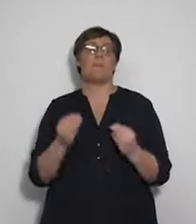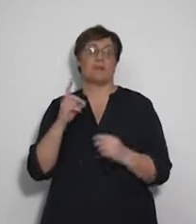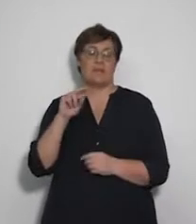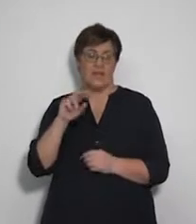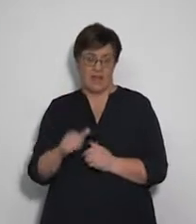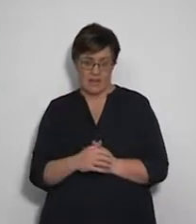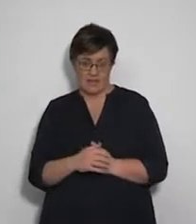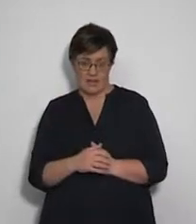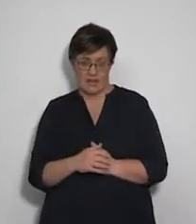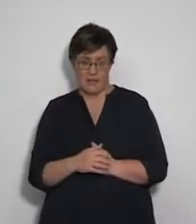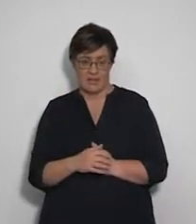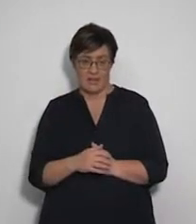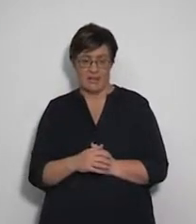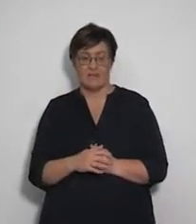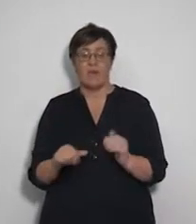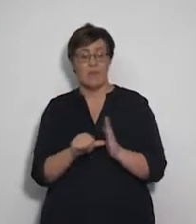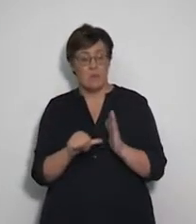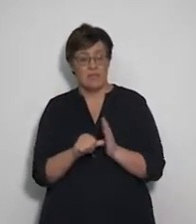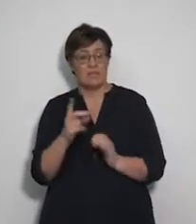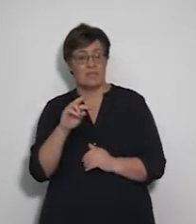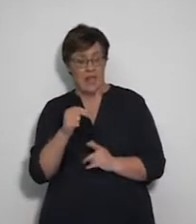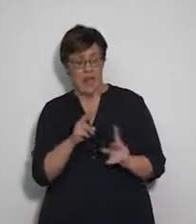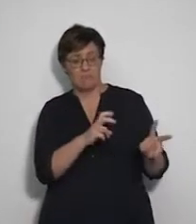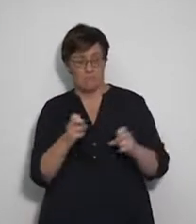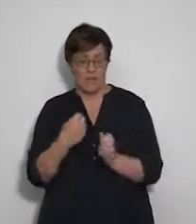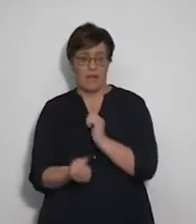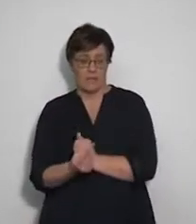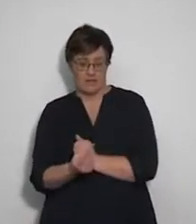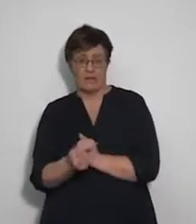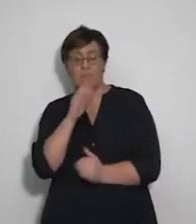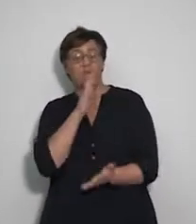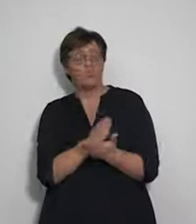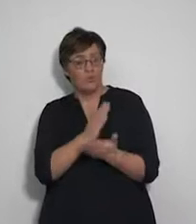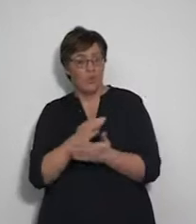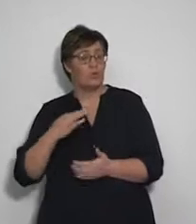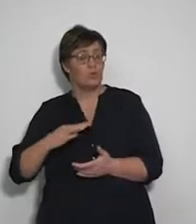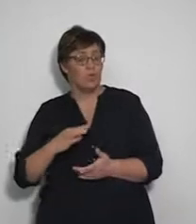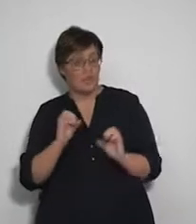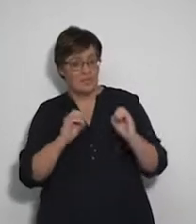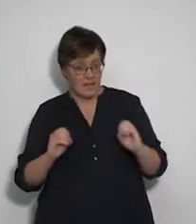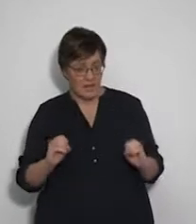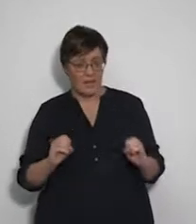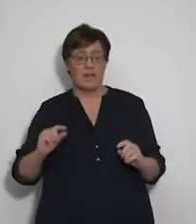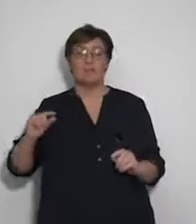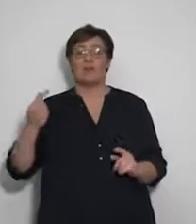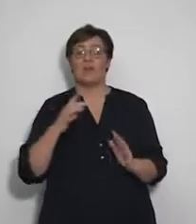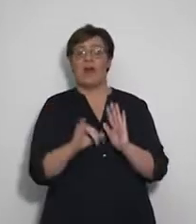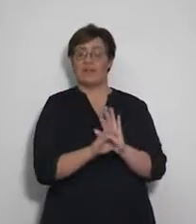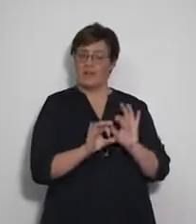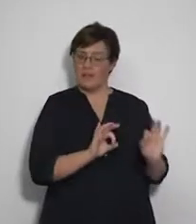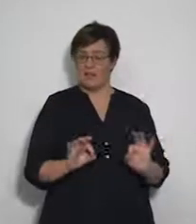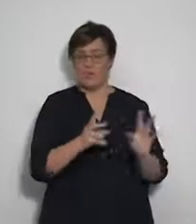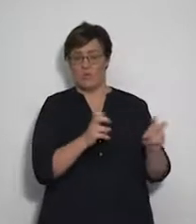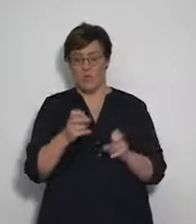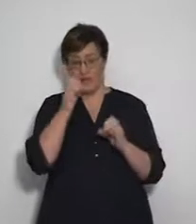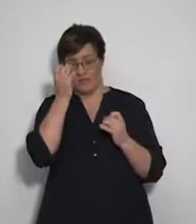DNA, and it's important that the DNA replication takes place to ensure that the daughter cells have a genetically identical copy